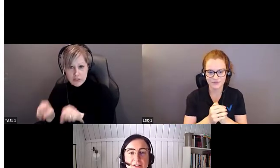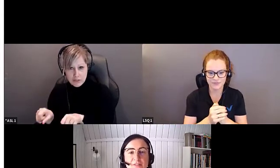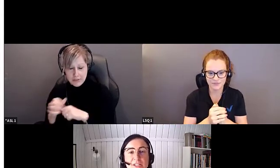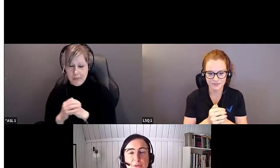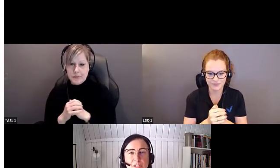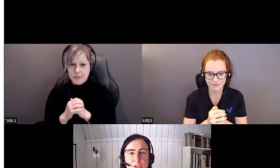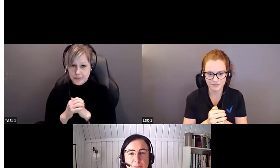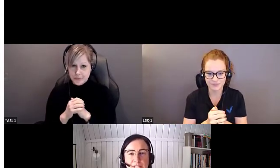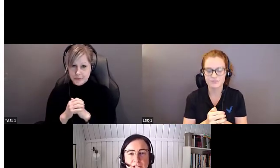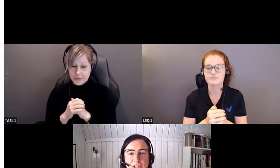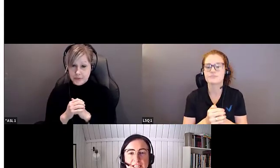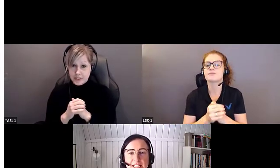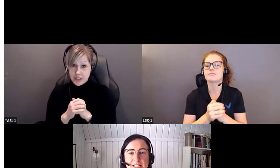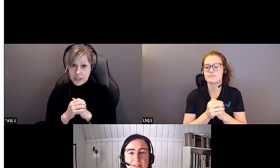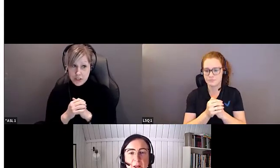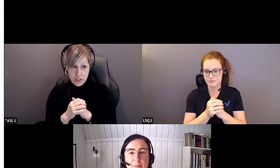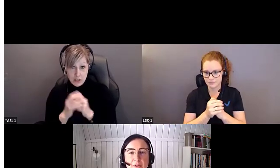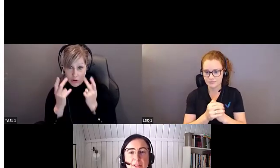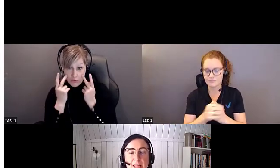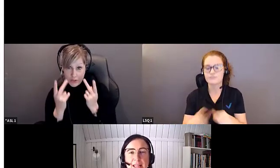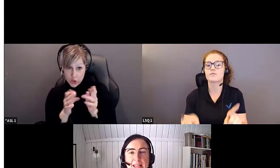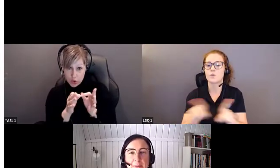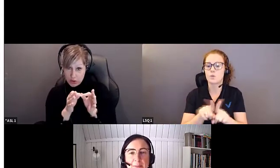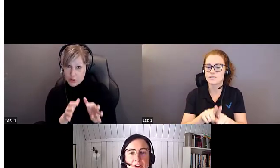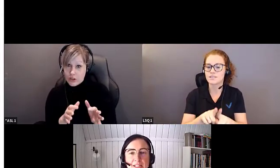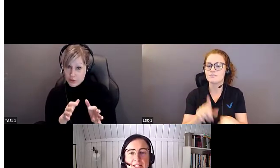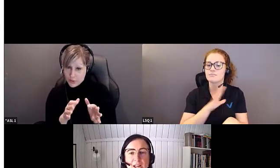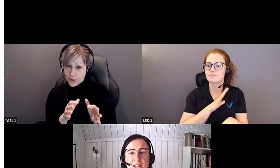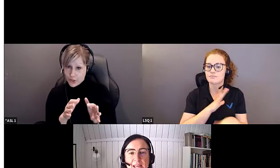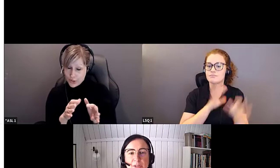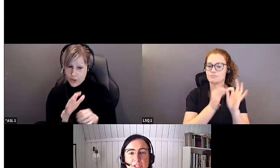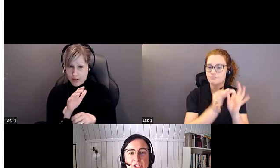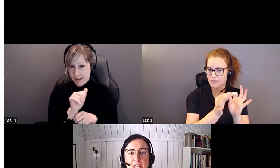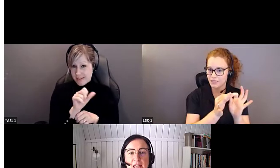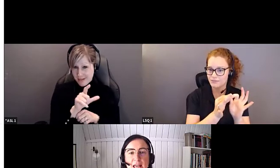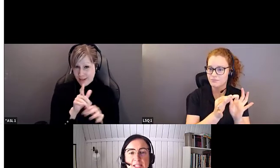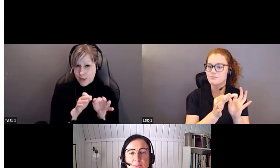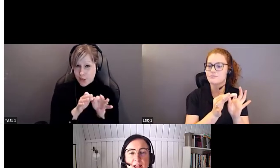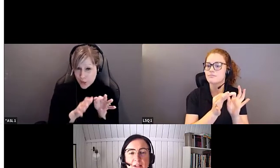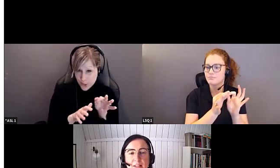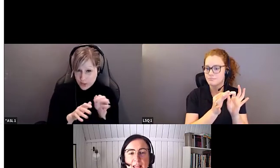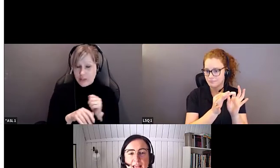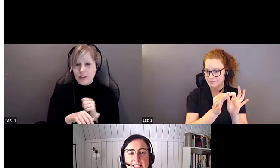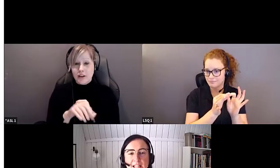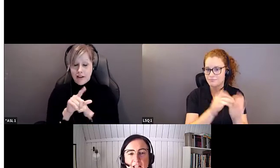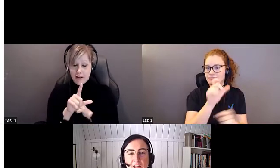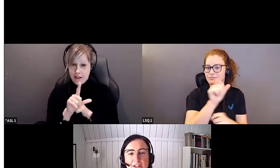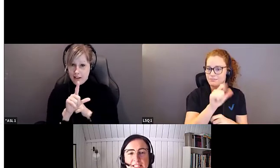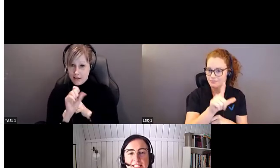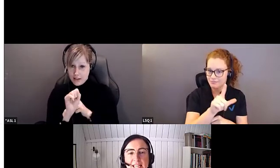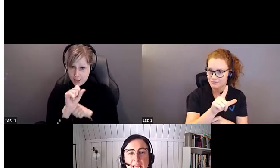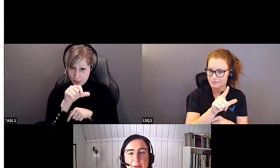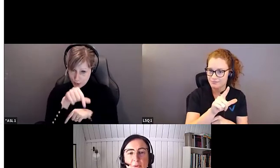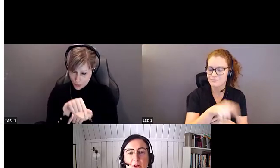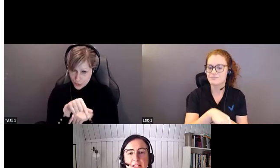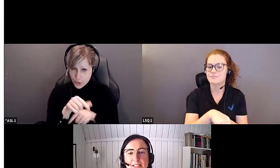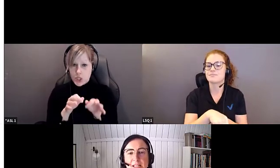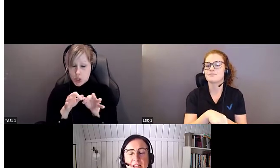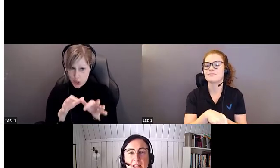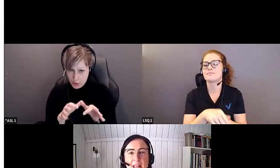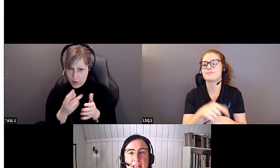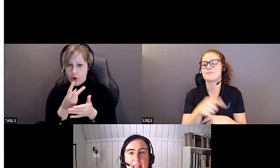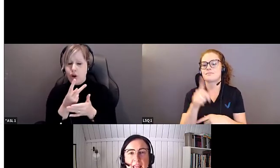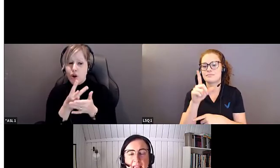addition, visual interpretation is available in American Sign Language as well as Langue de Signes